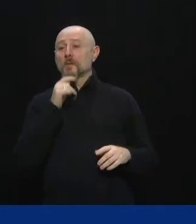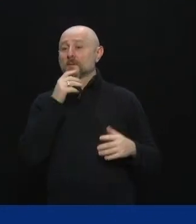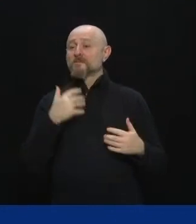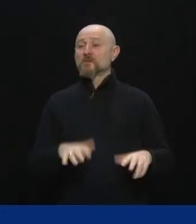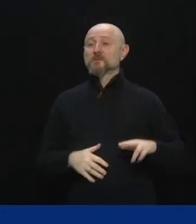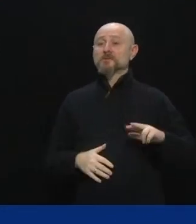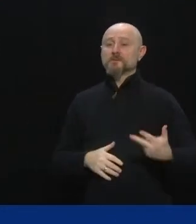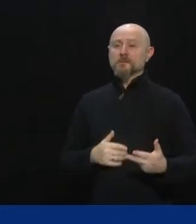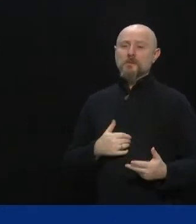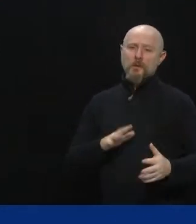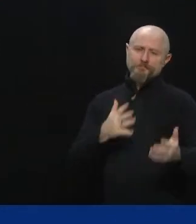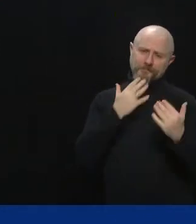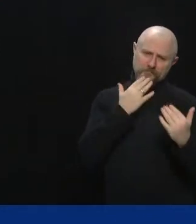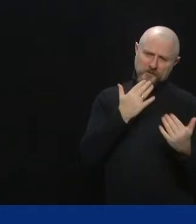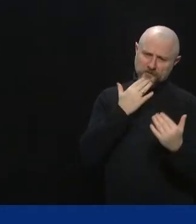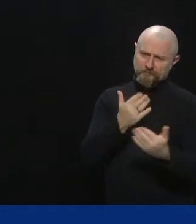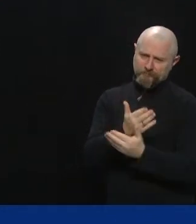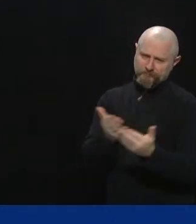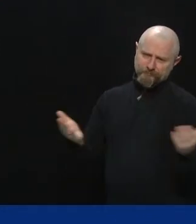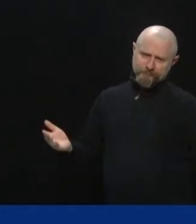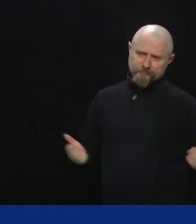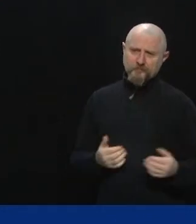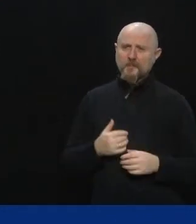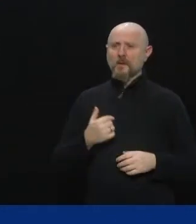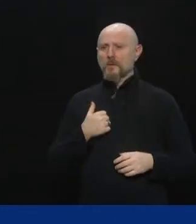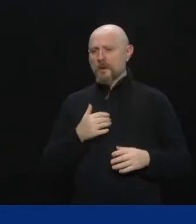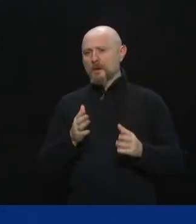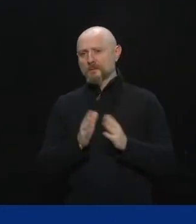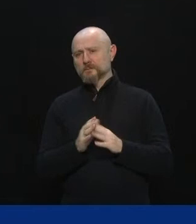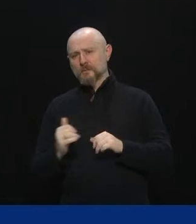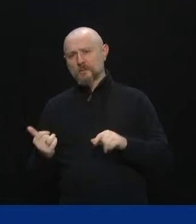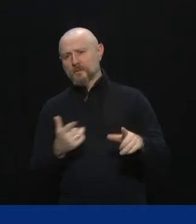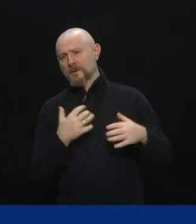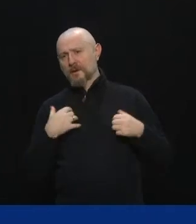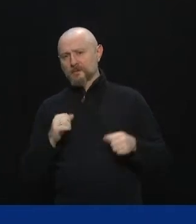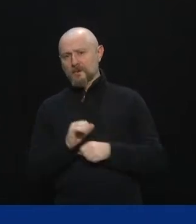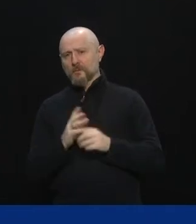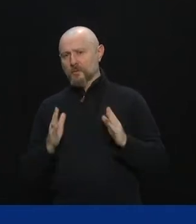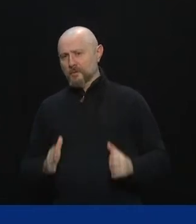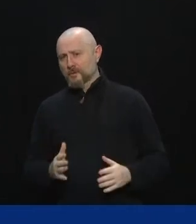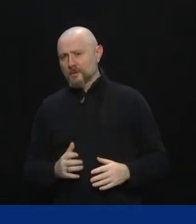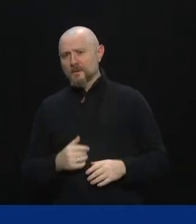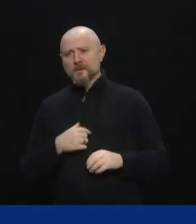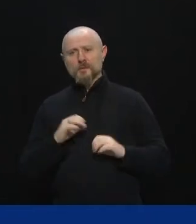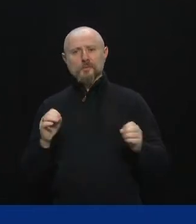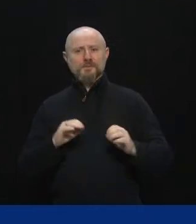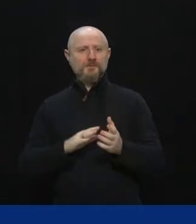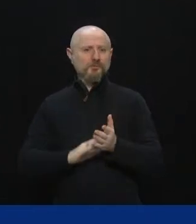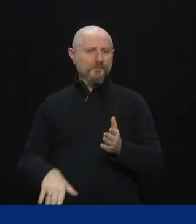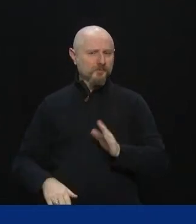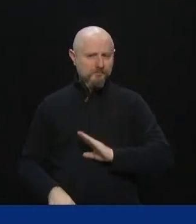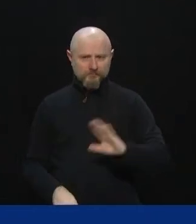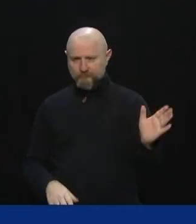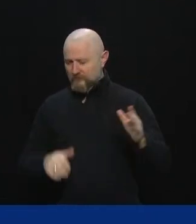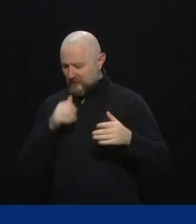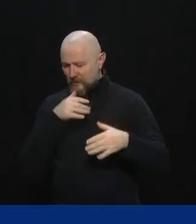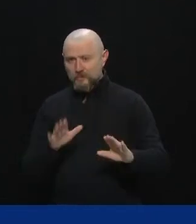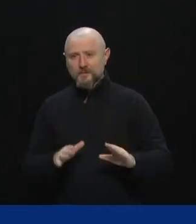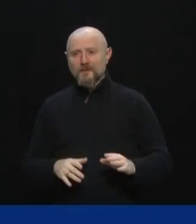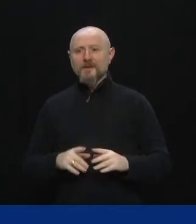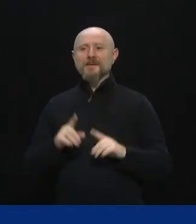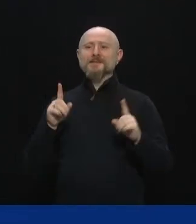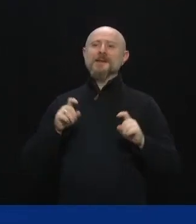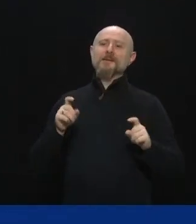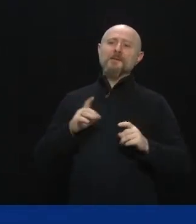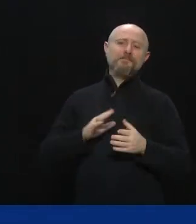own initiative, but healthcare workers will be asked to do this with no exemptions other than a medical exemption and no test out options. So we're the